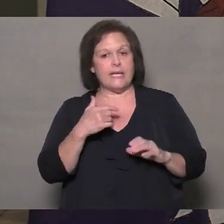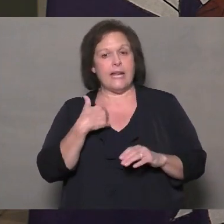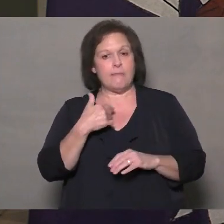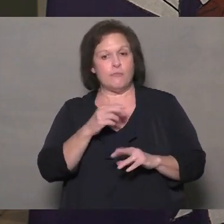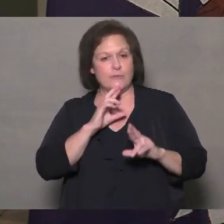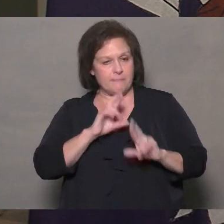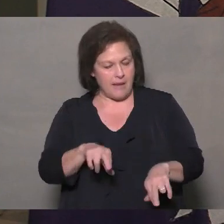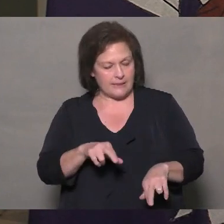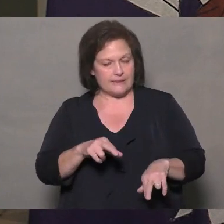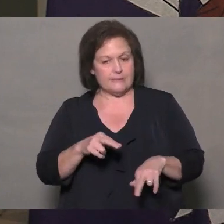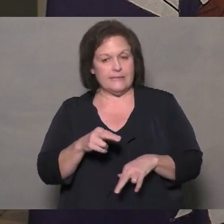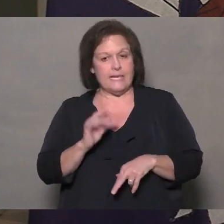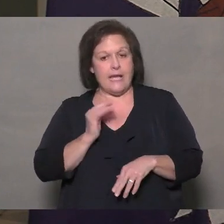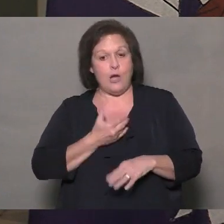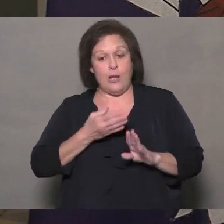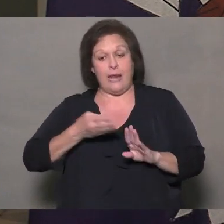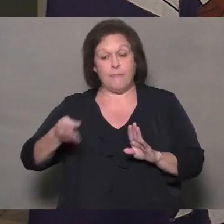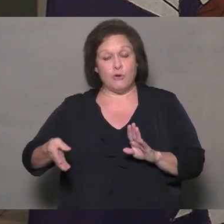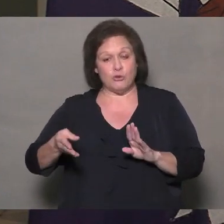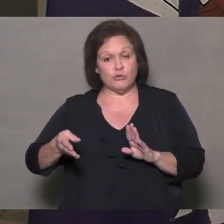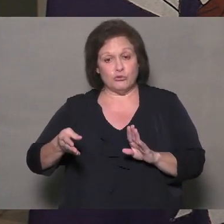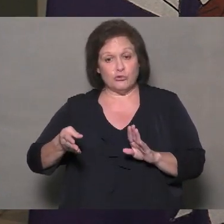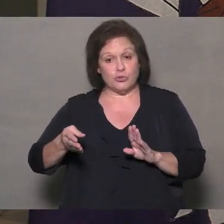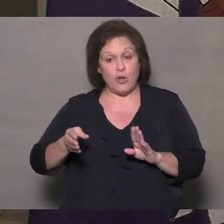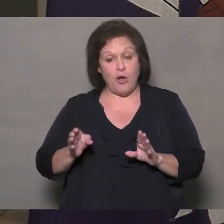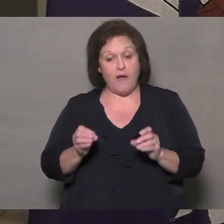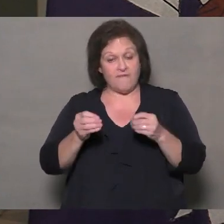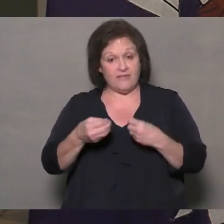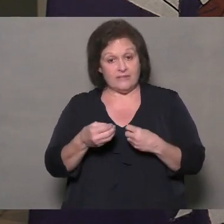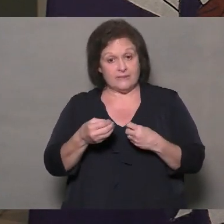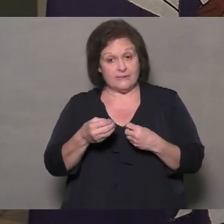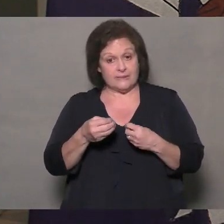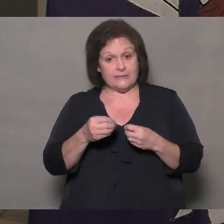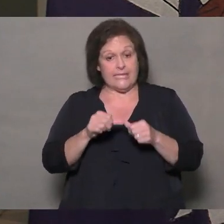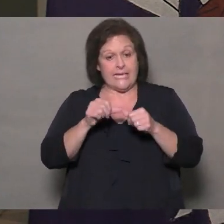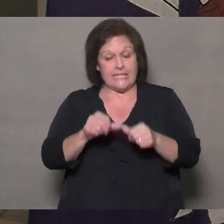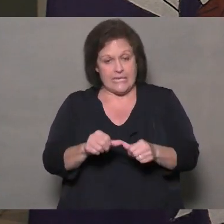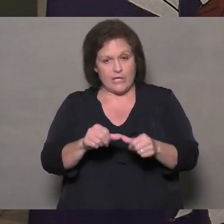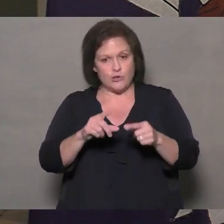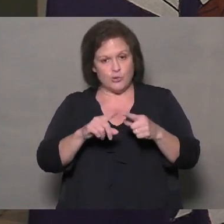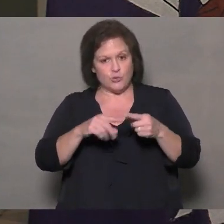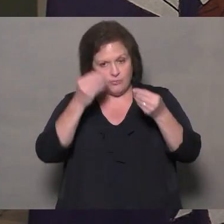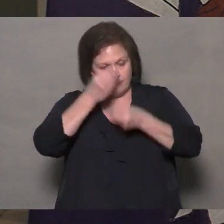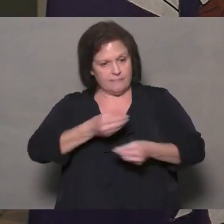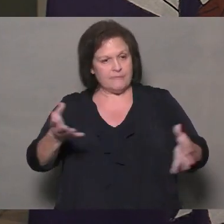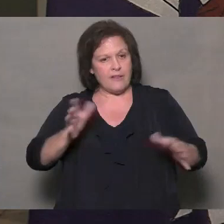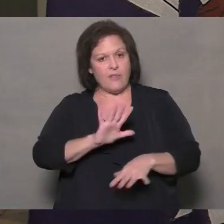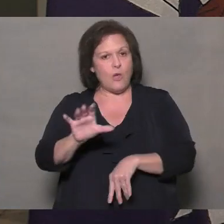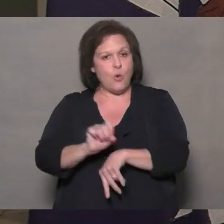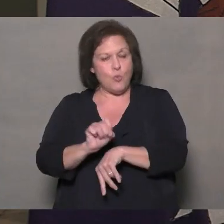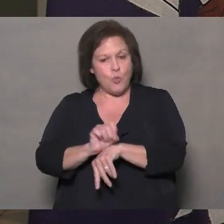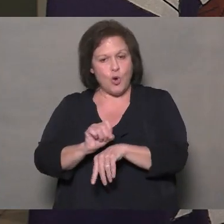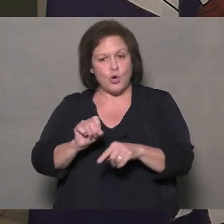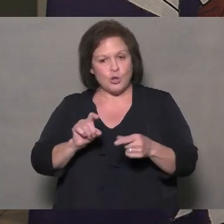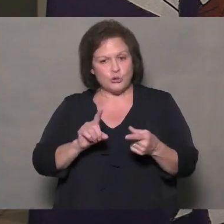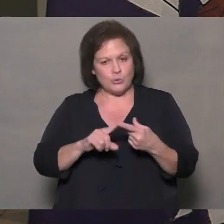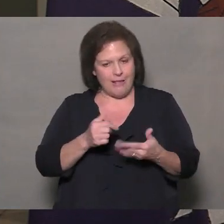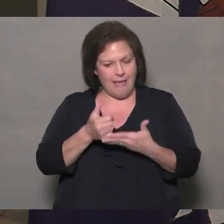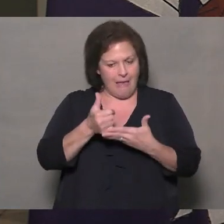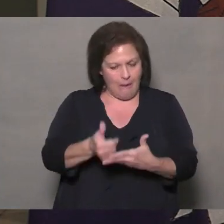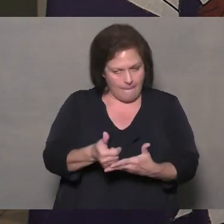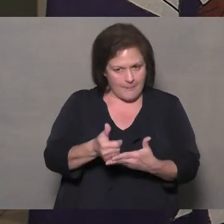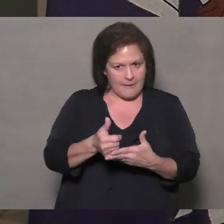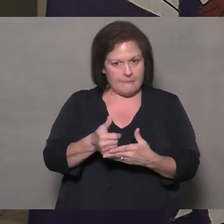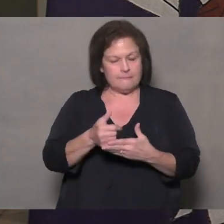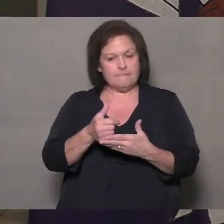responding. Our Neighborhood Engagement Office continues to deliver on their mission to expand participation